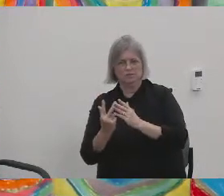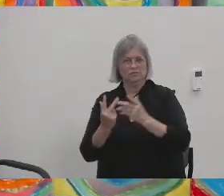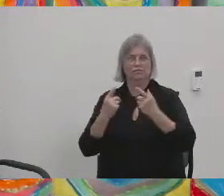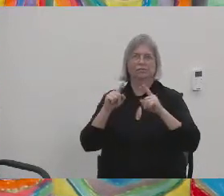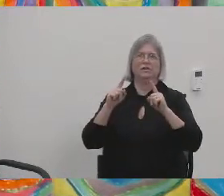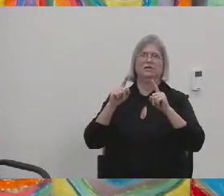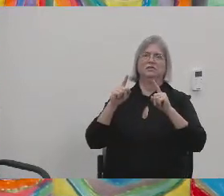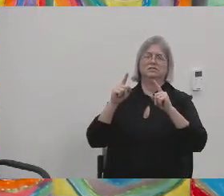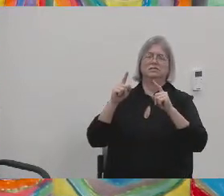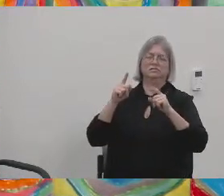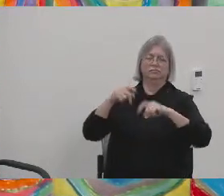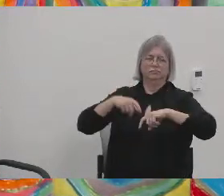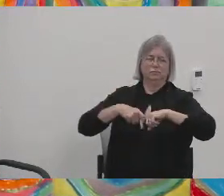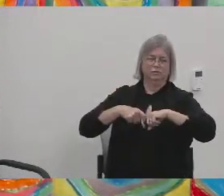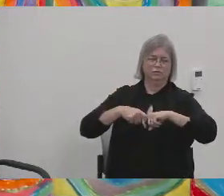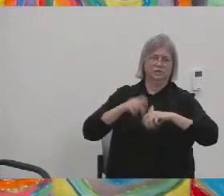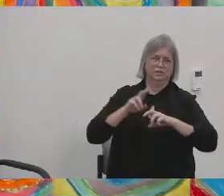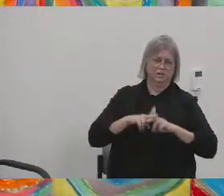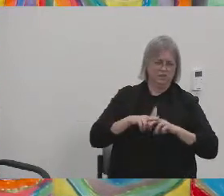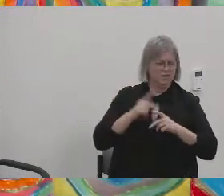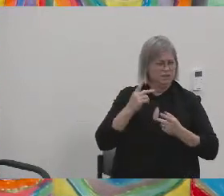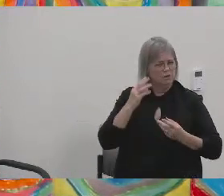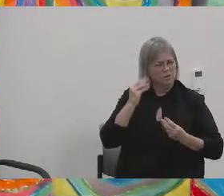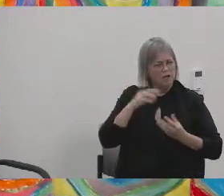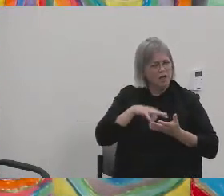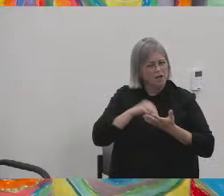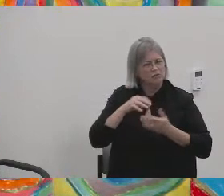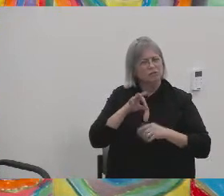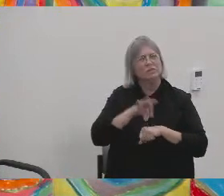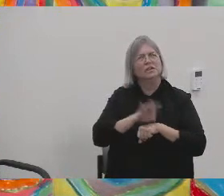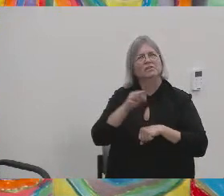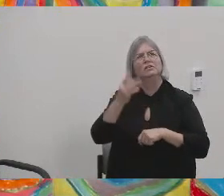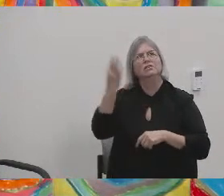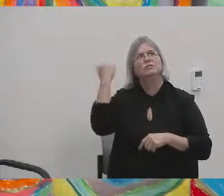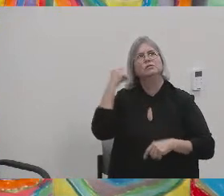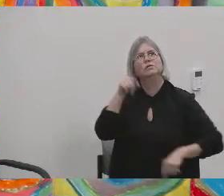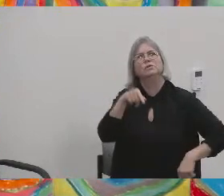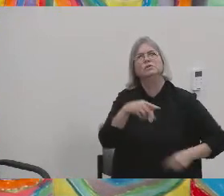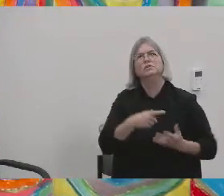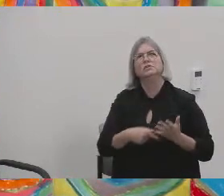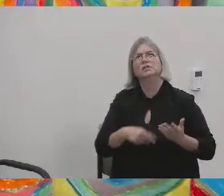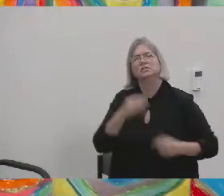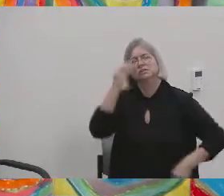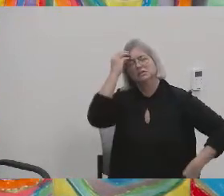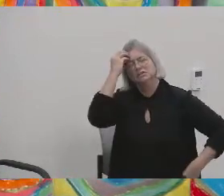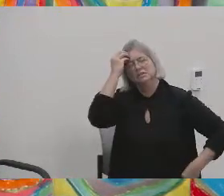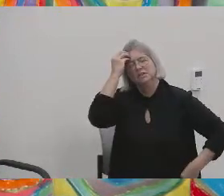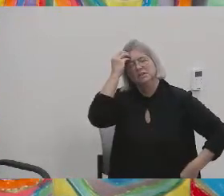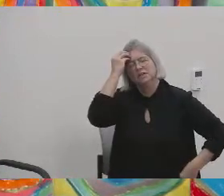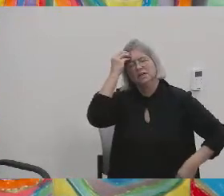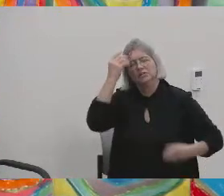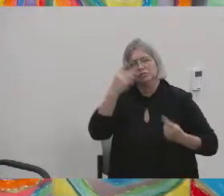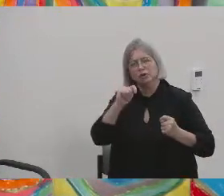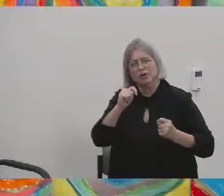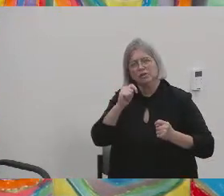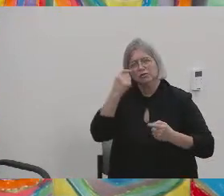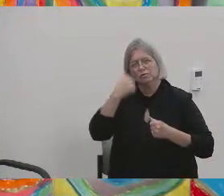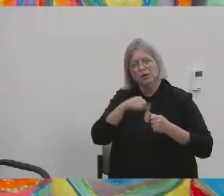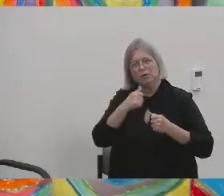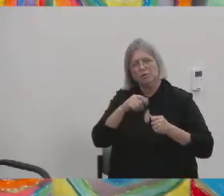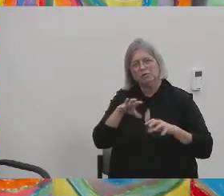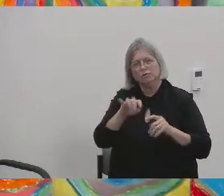sit back down and go, what was it that I learned at 9 a.m.? You know, and it takes